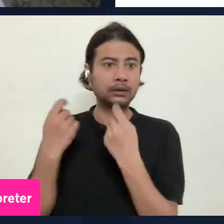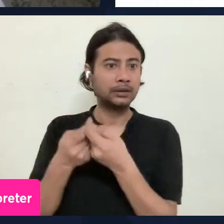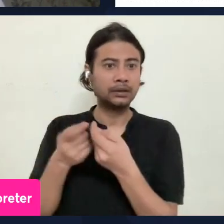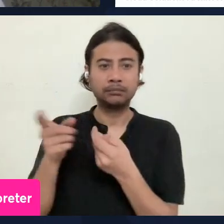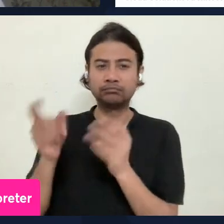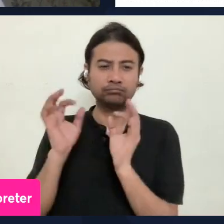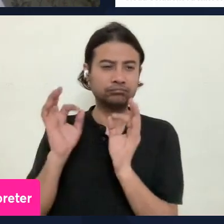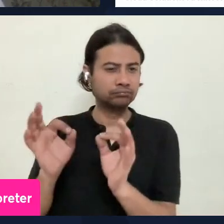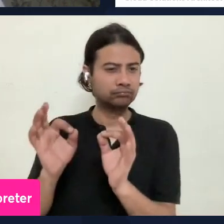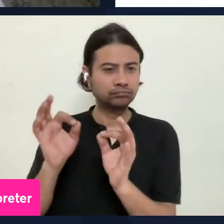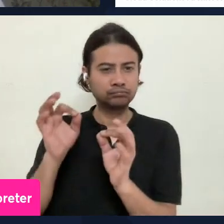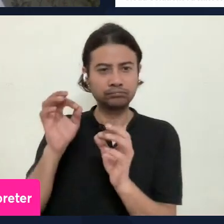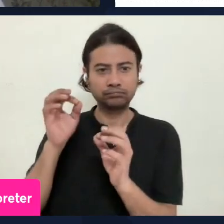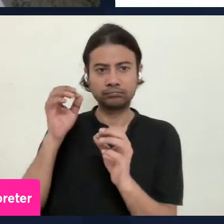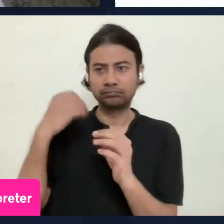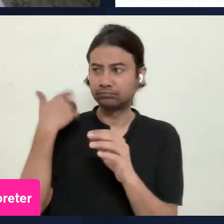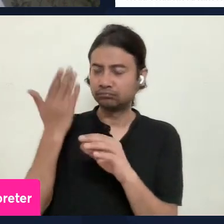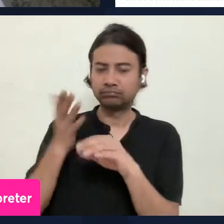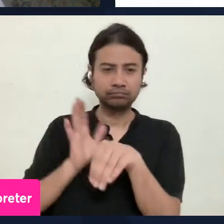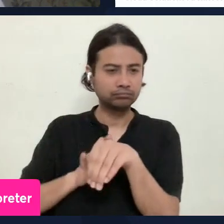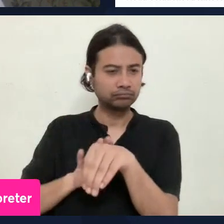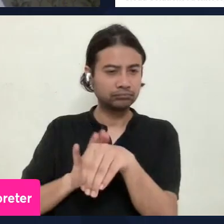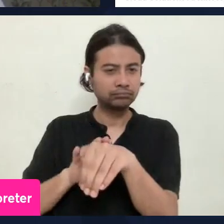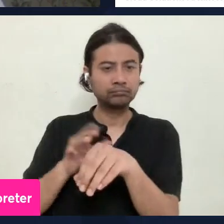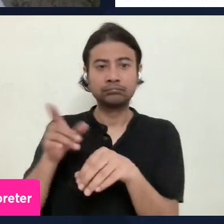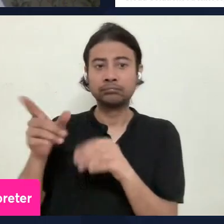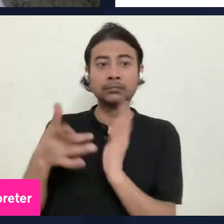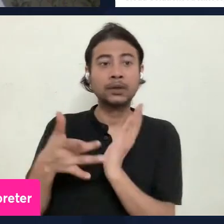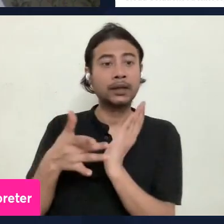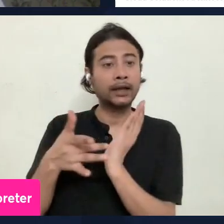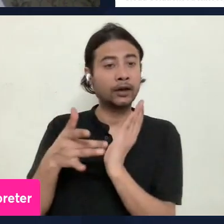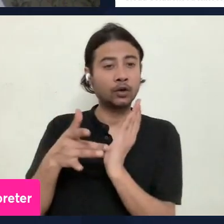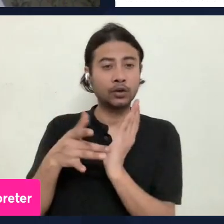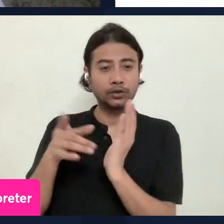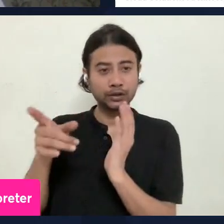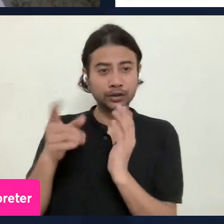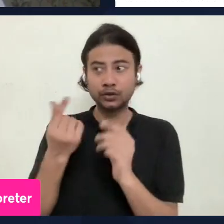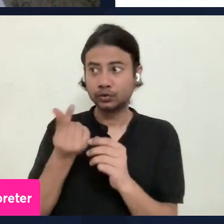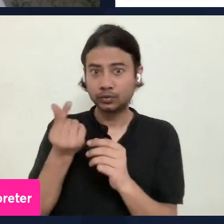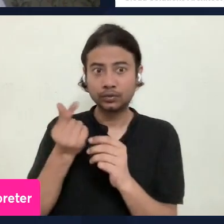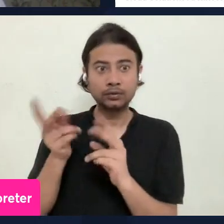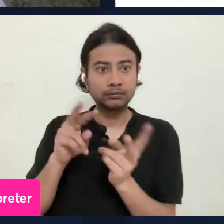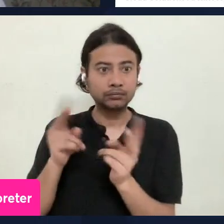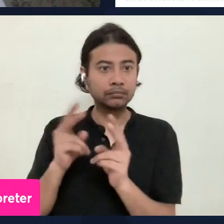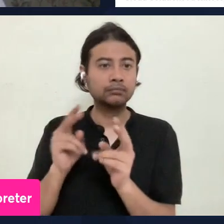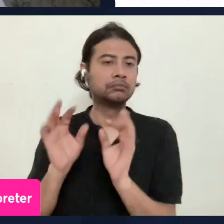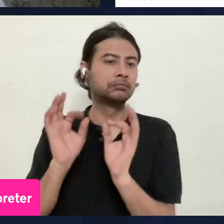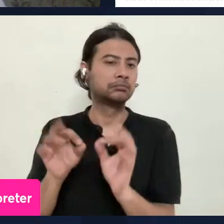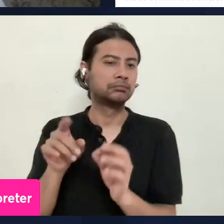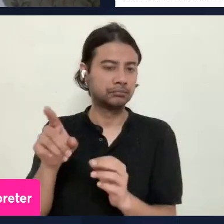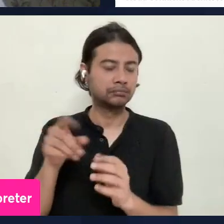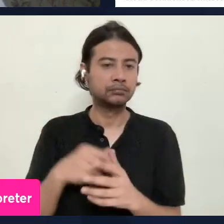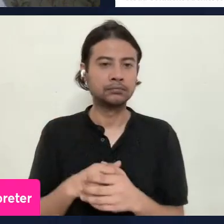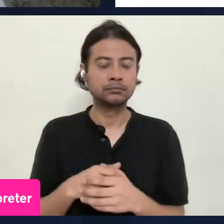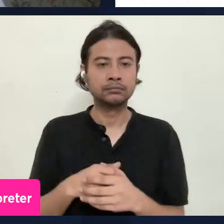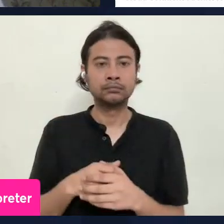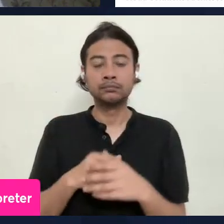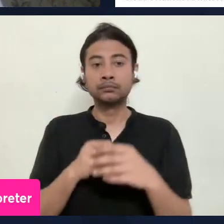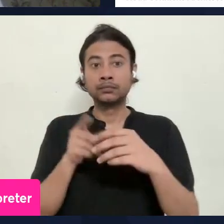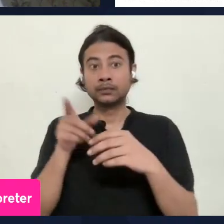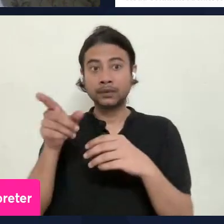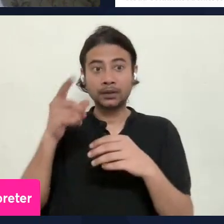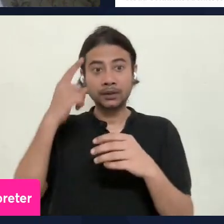very capable. They knew the technologies very well. And they benchmarked and they measured that migration time. And that migration time